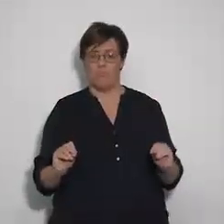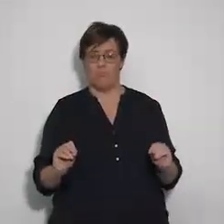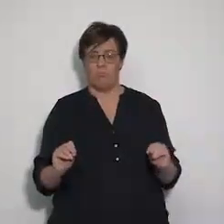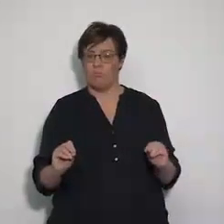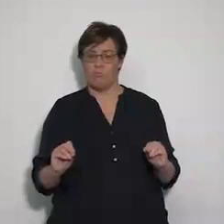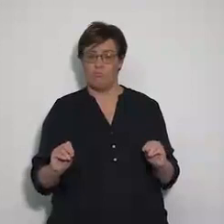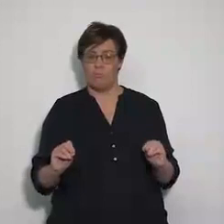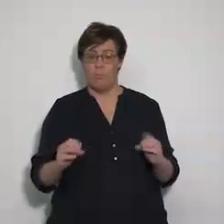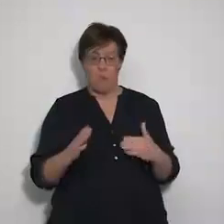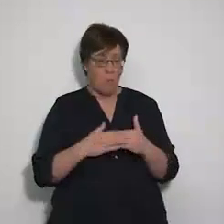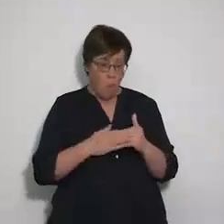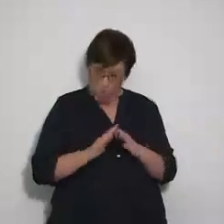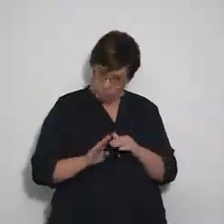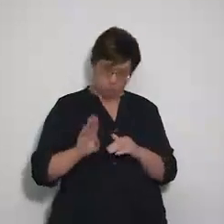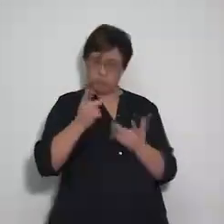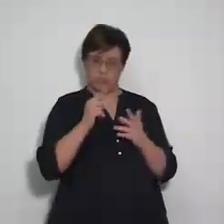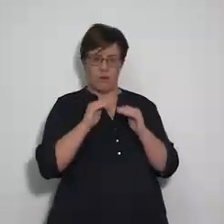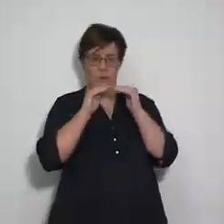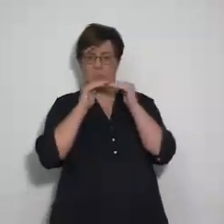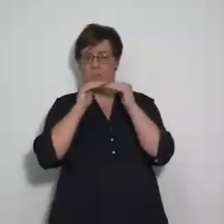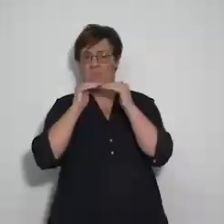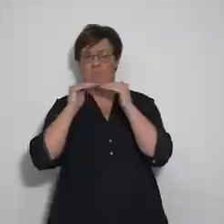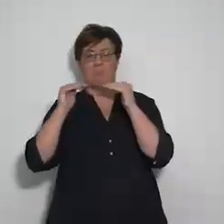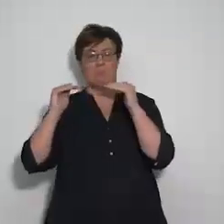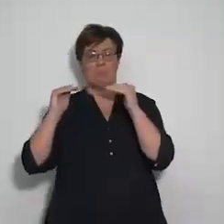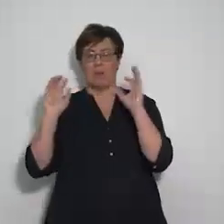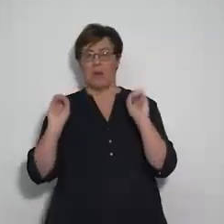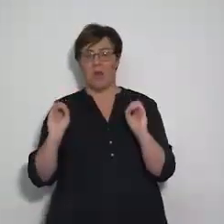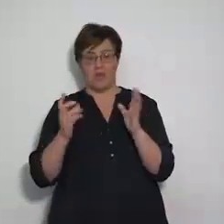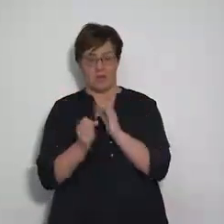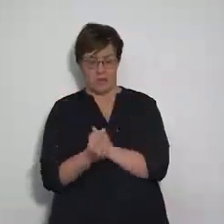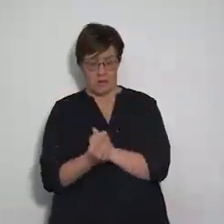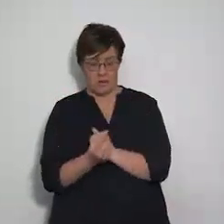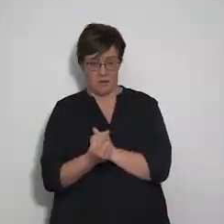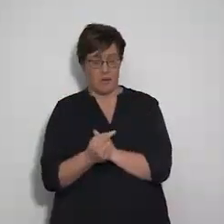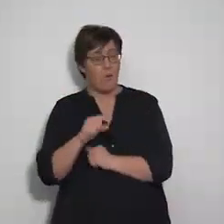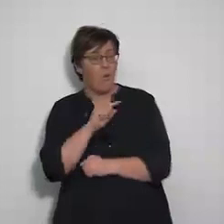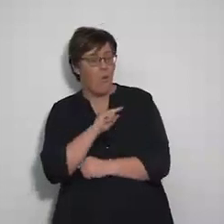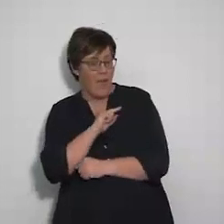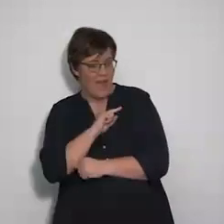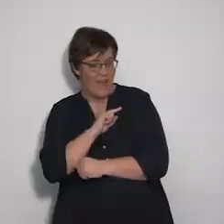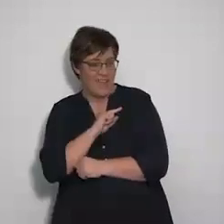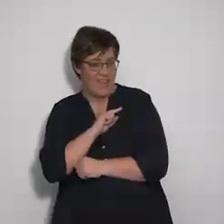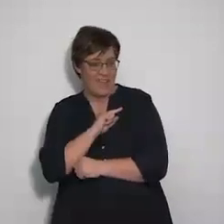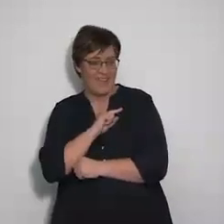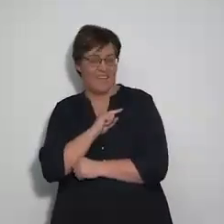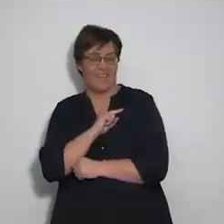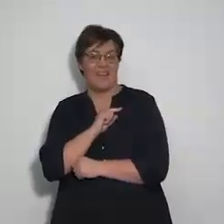stops. It's not increasing, it's leveling out. And this is due to